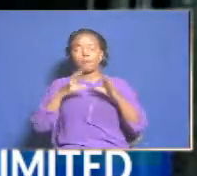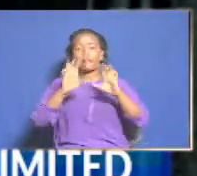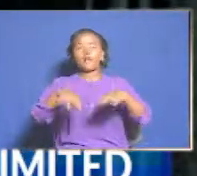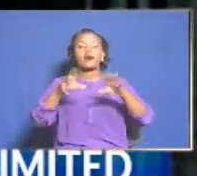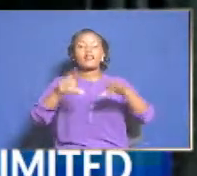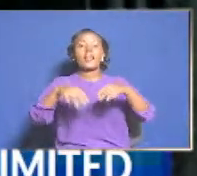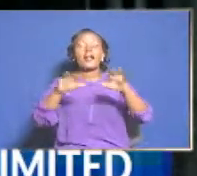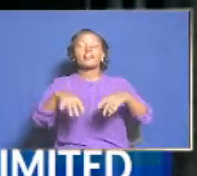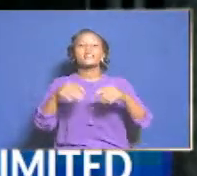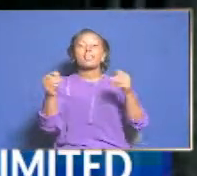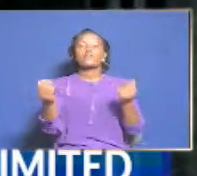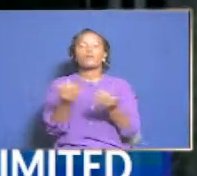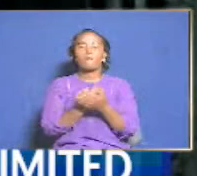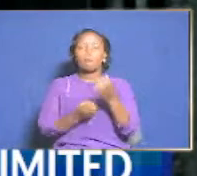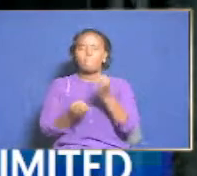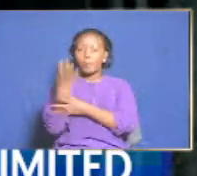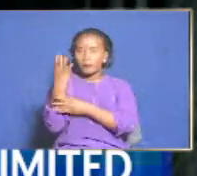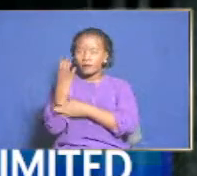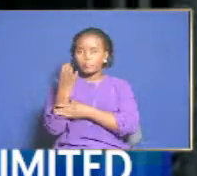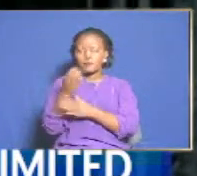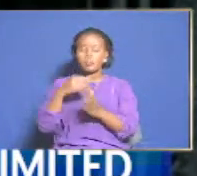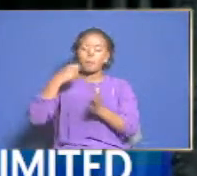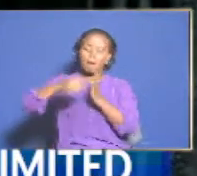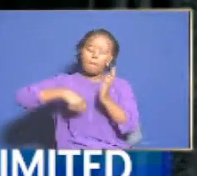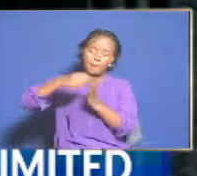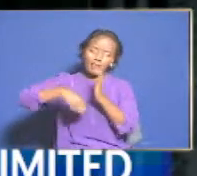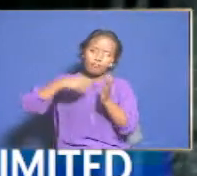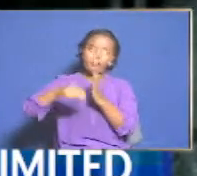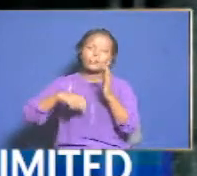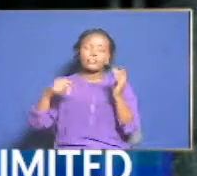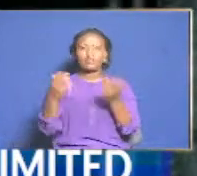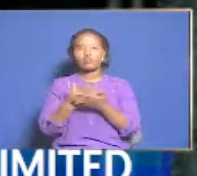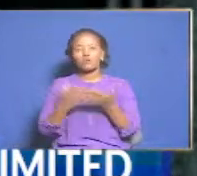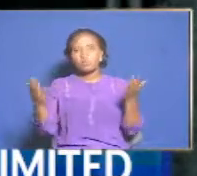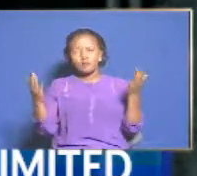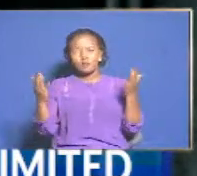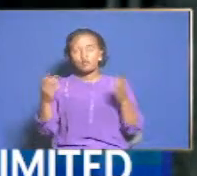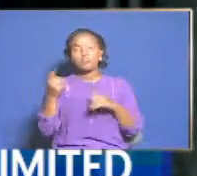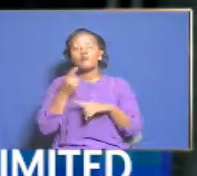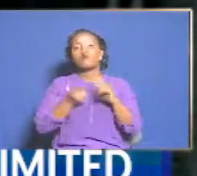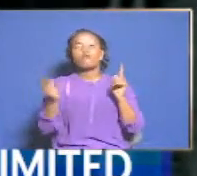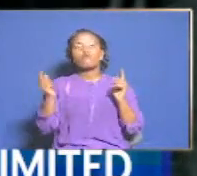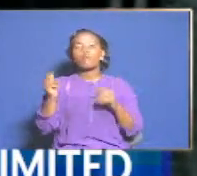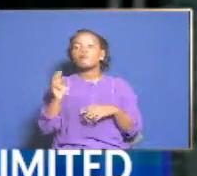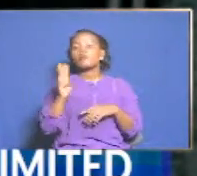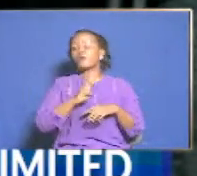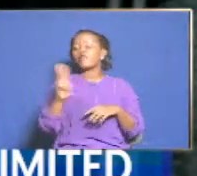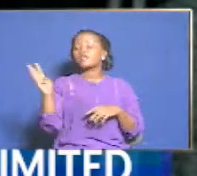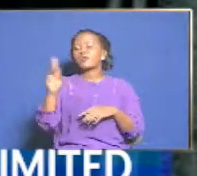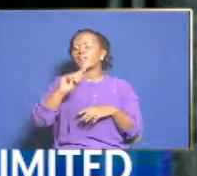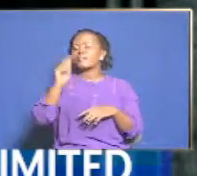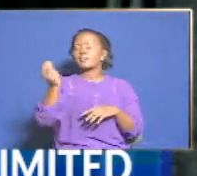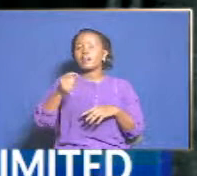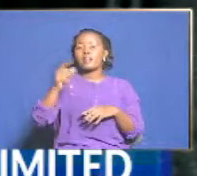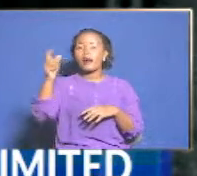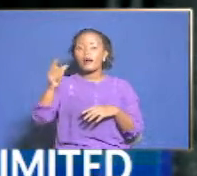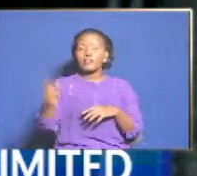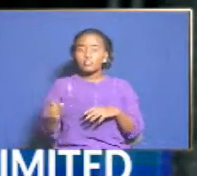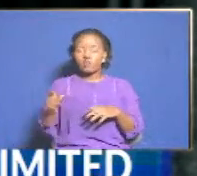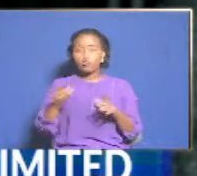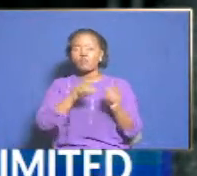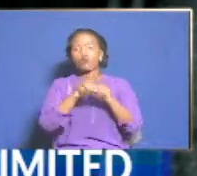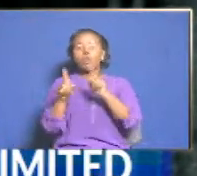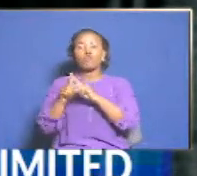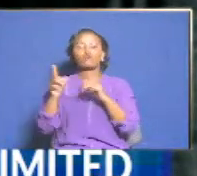agricultural produce, manufactured goods from the wider Western Kenya region will also find